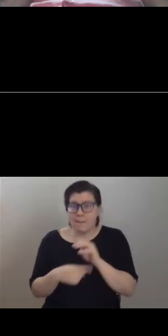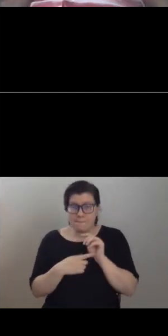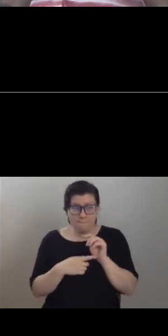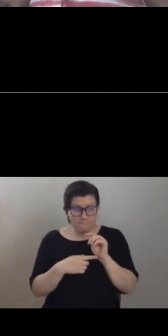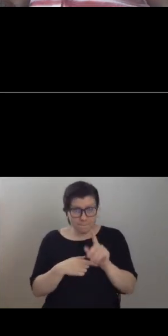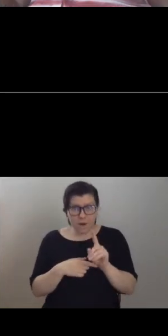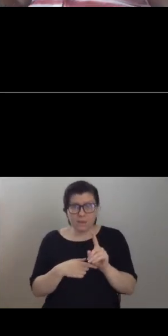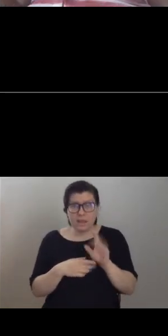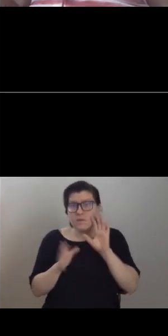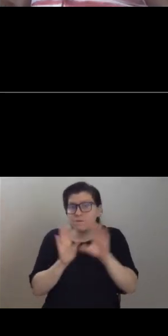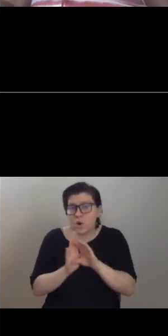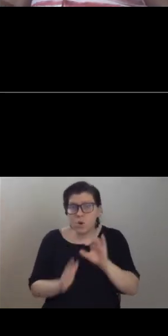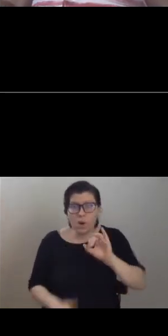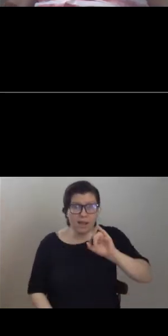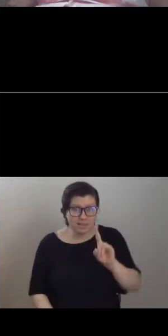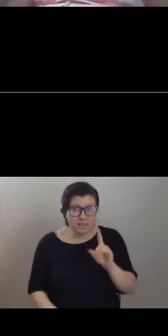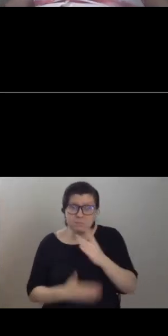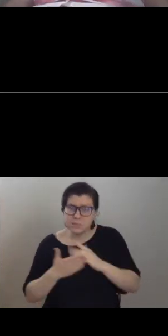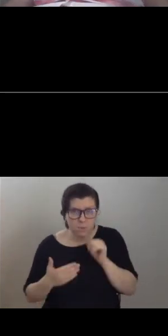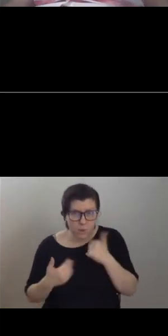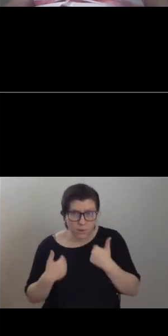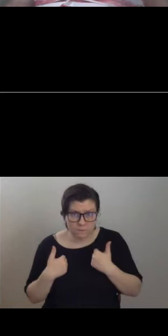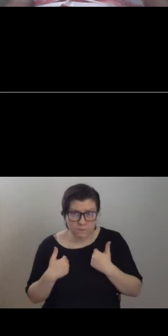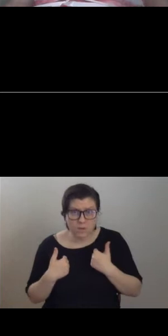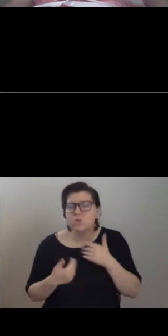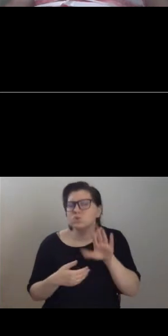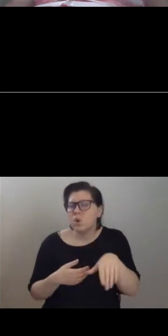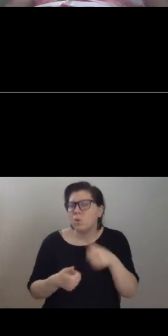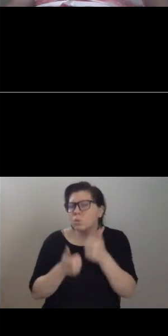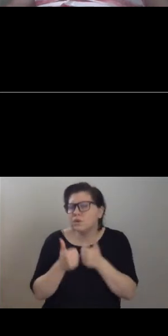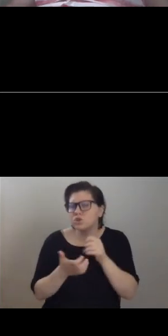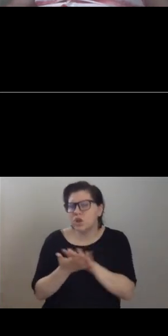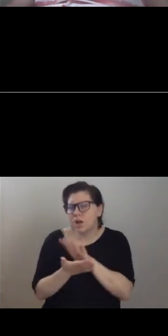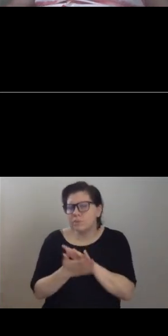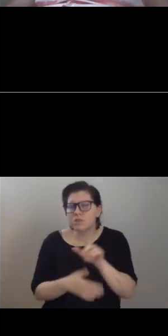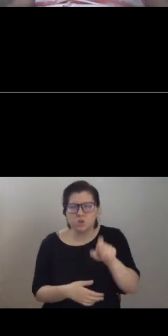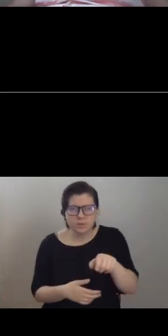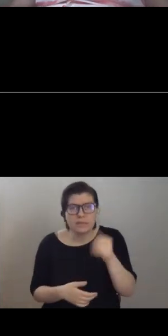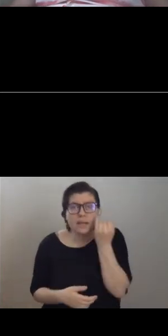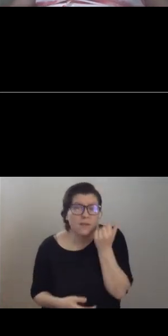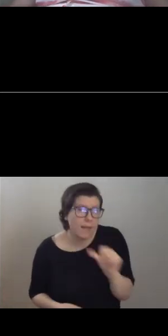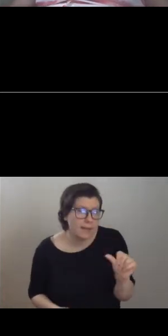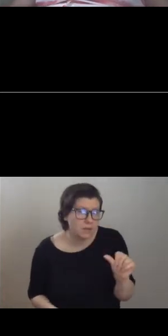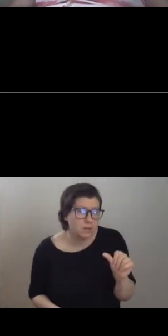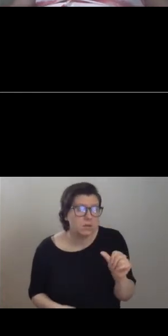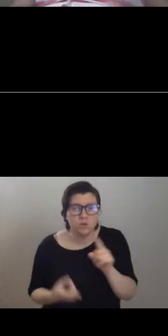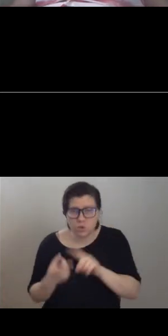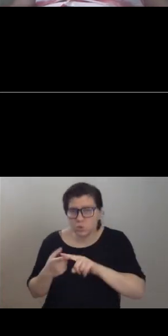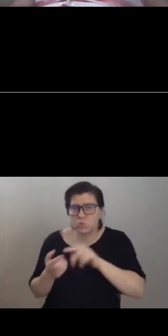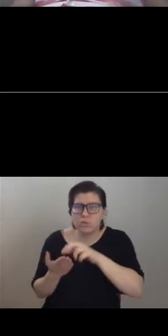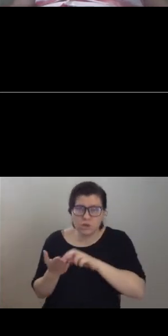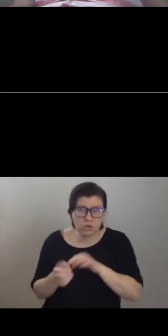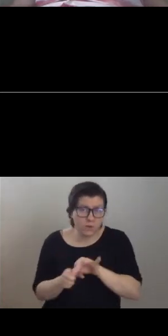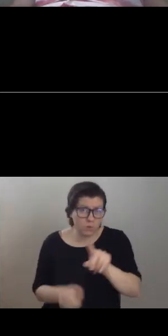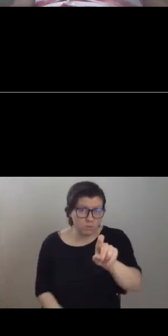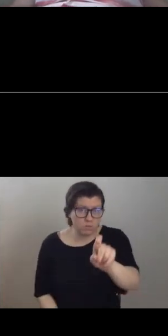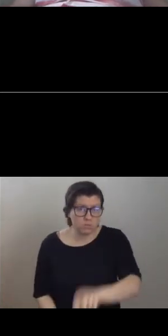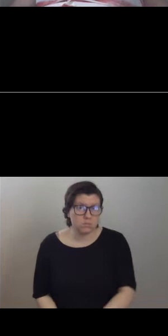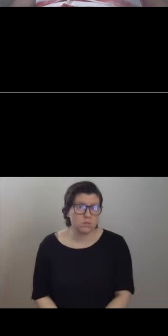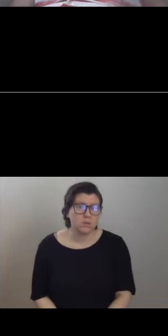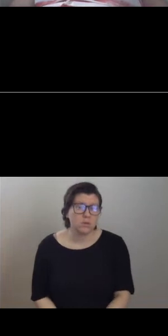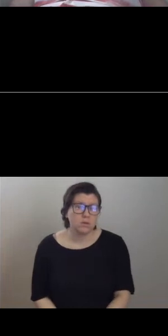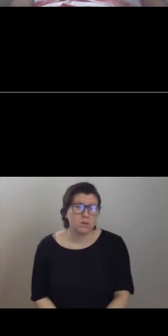photo ID. So what documents do you need, if any, to register to vote? Well, you